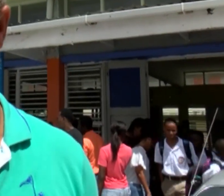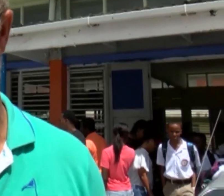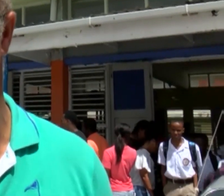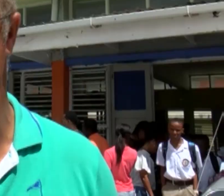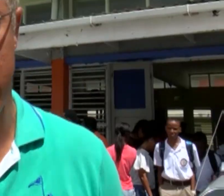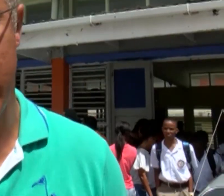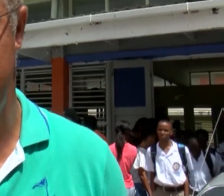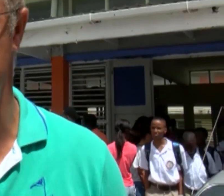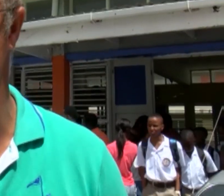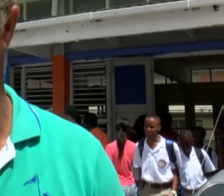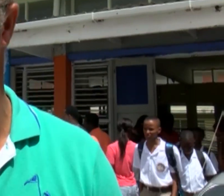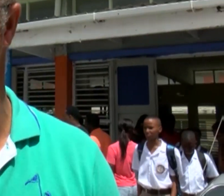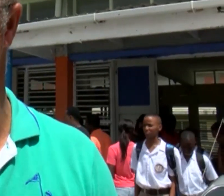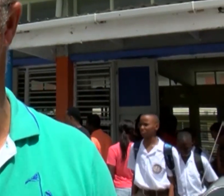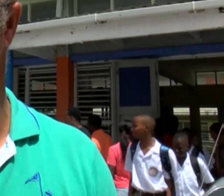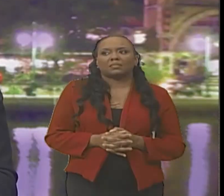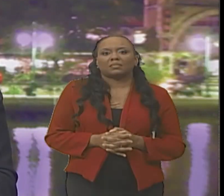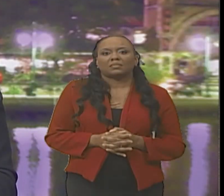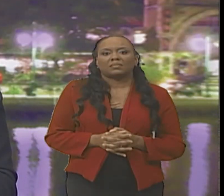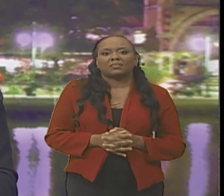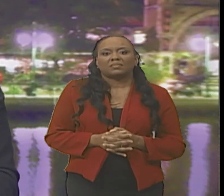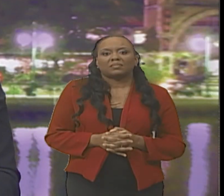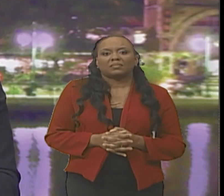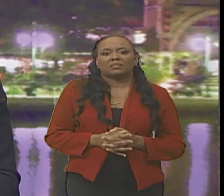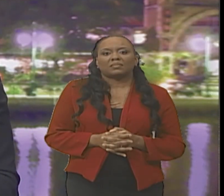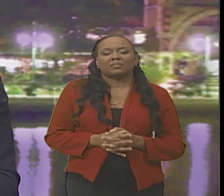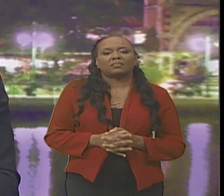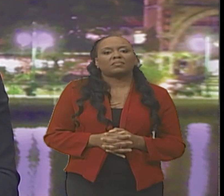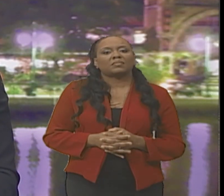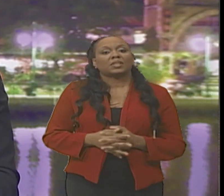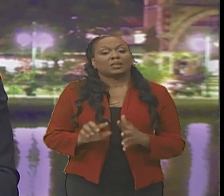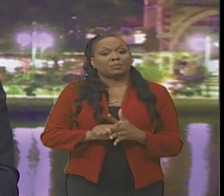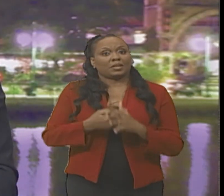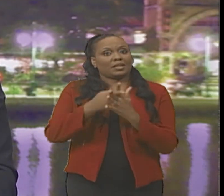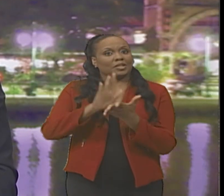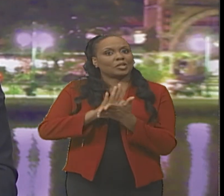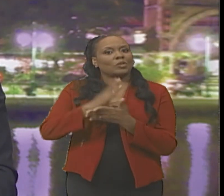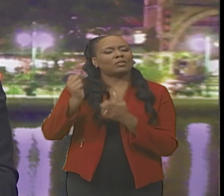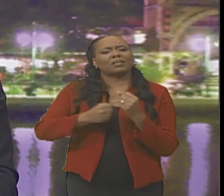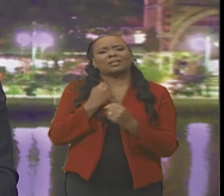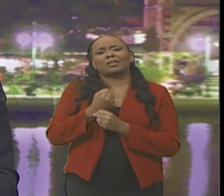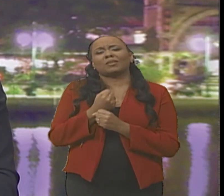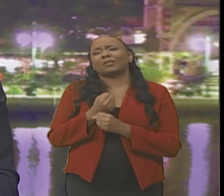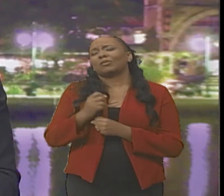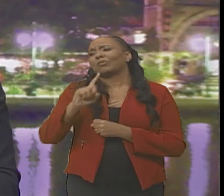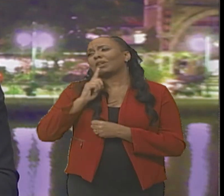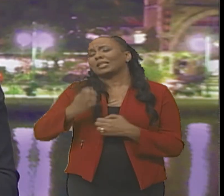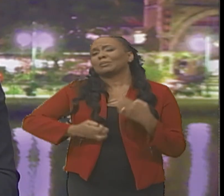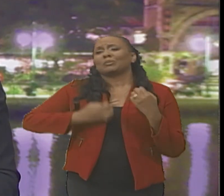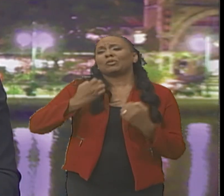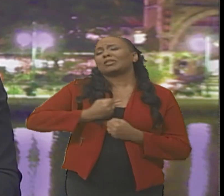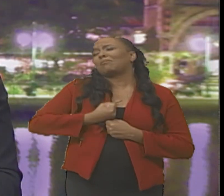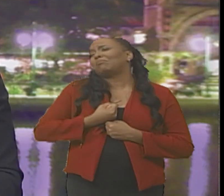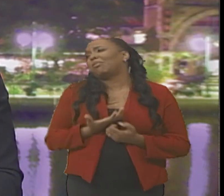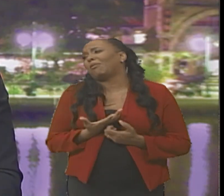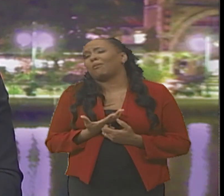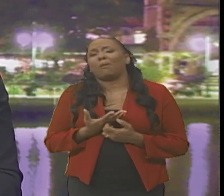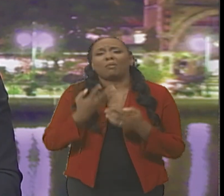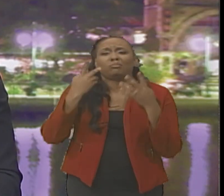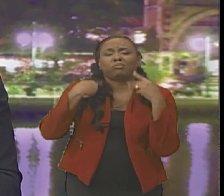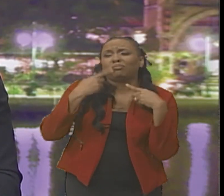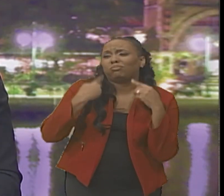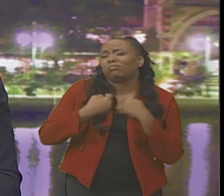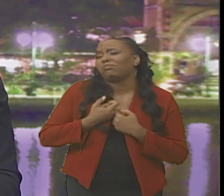straight uniform, so I like it. We all know the start of the school year is always emotional for students and parents. We